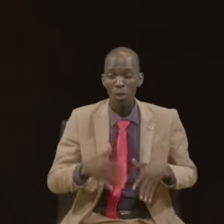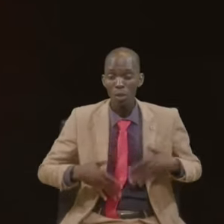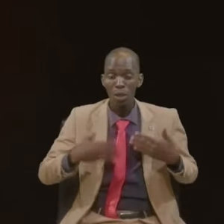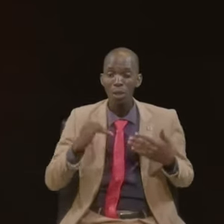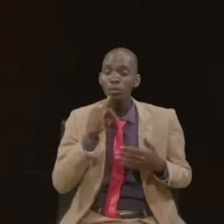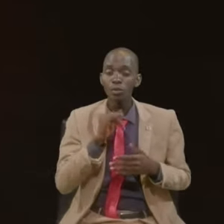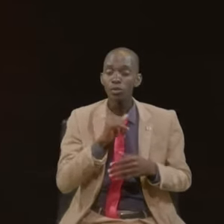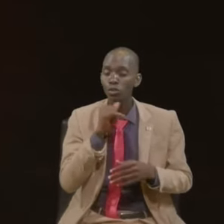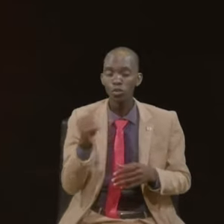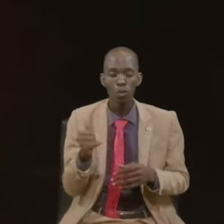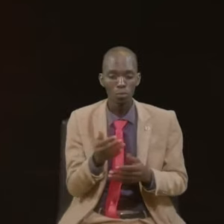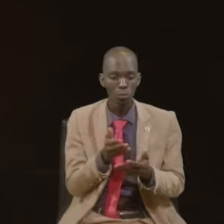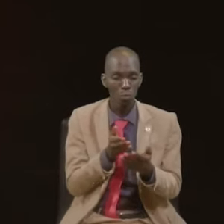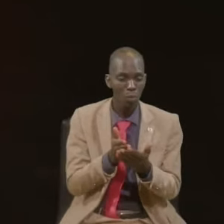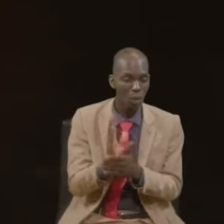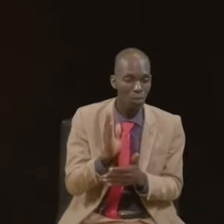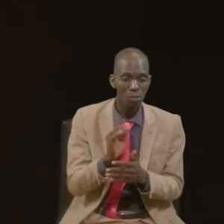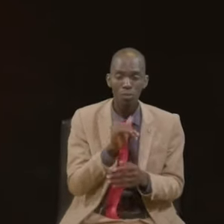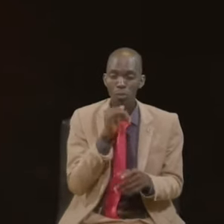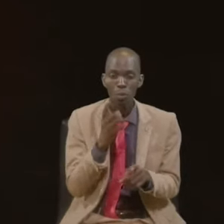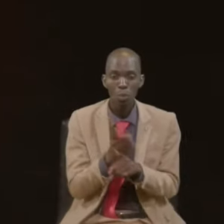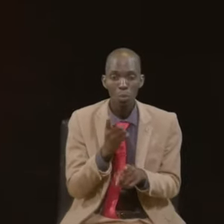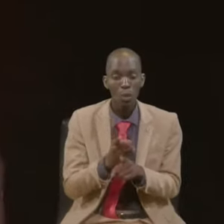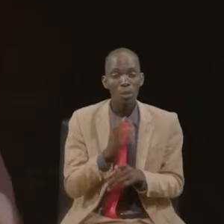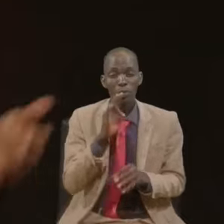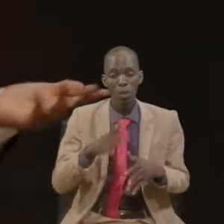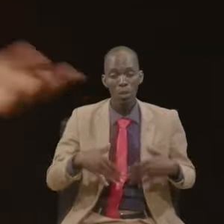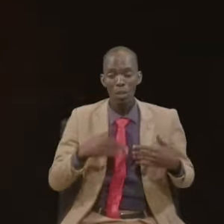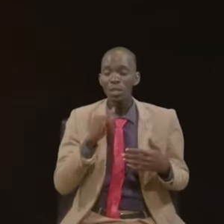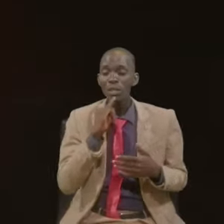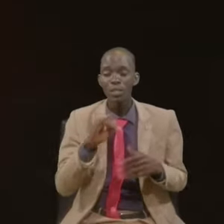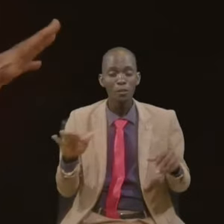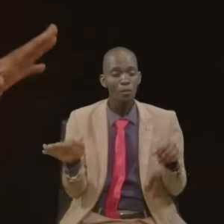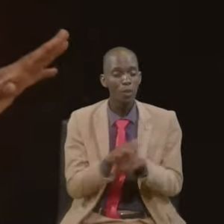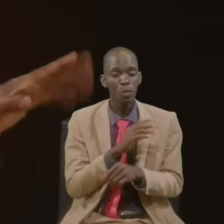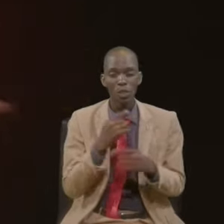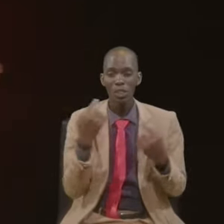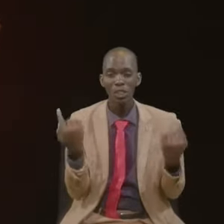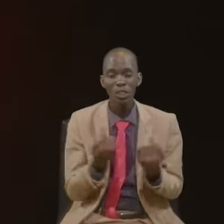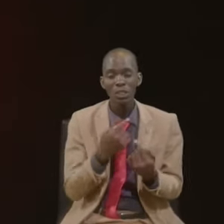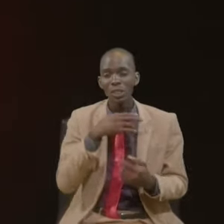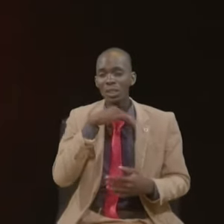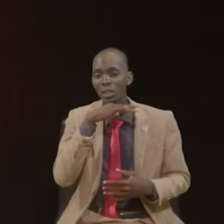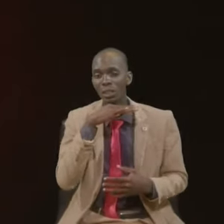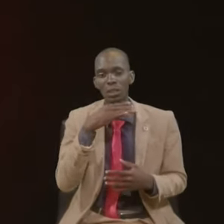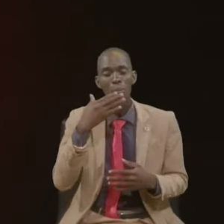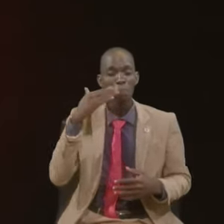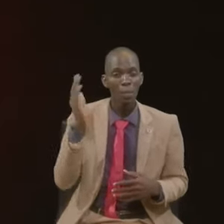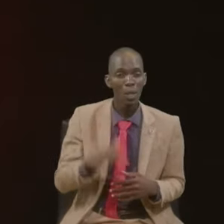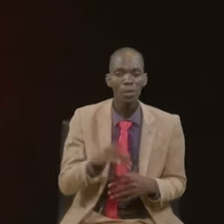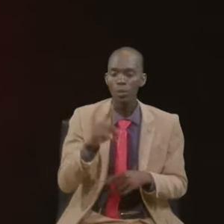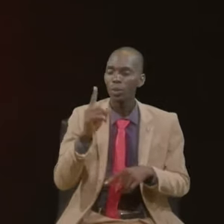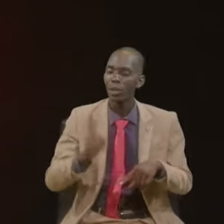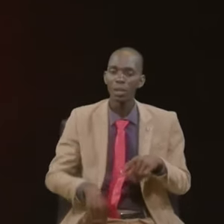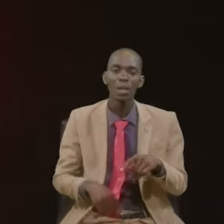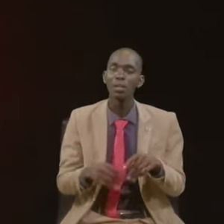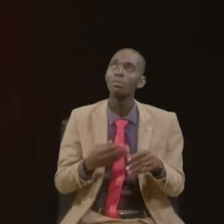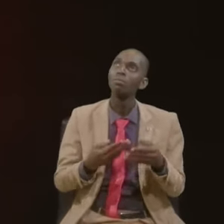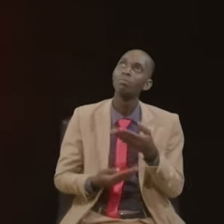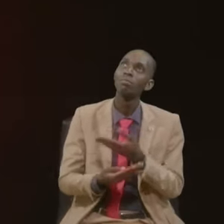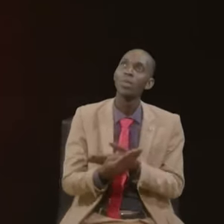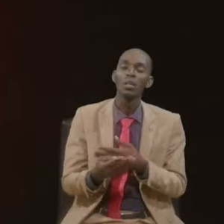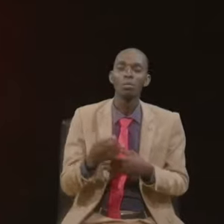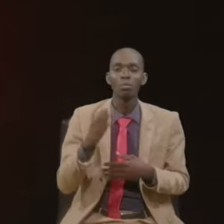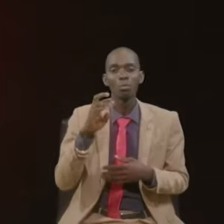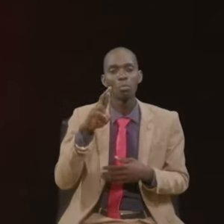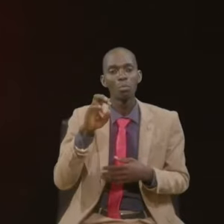or evil, sinful, you cannot bribe God with anything, because he, the Lord of